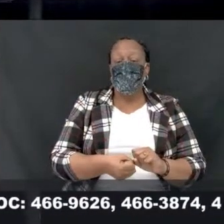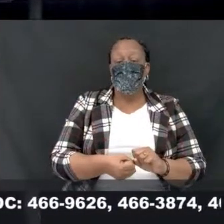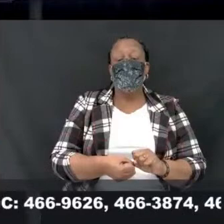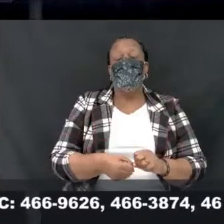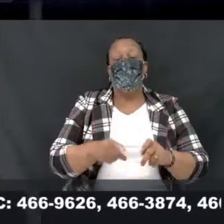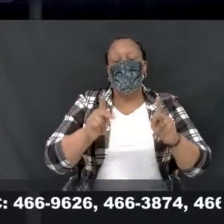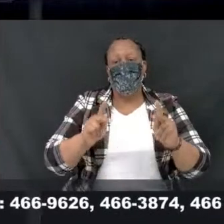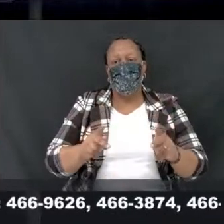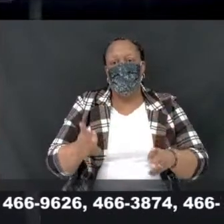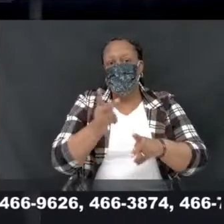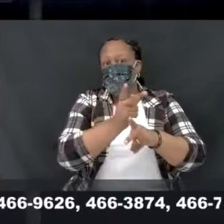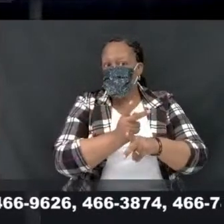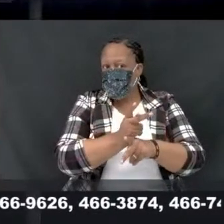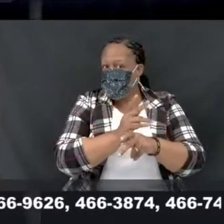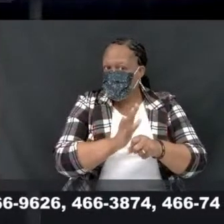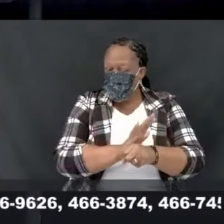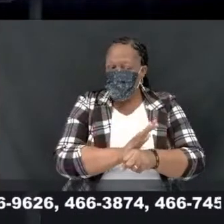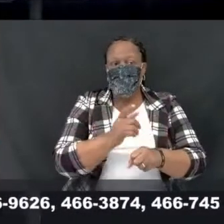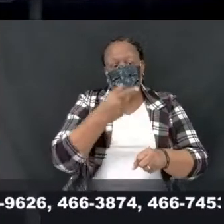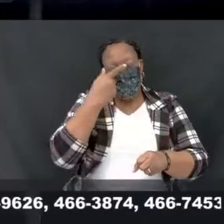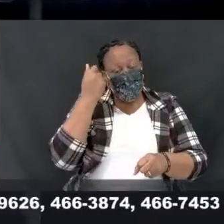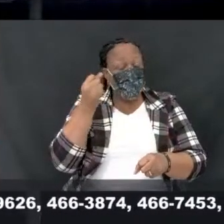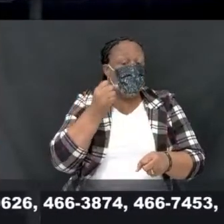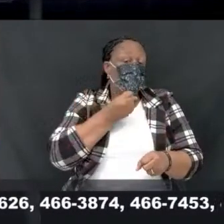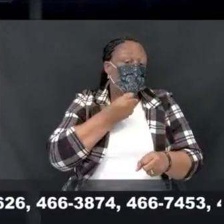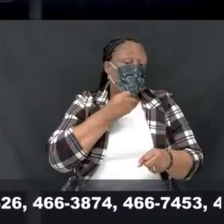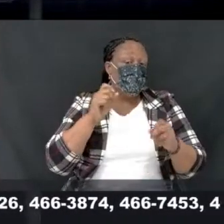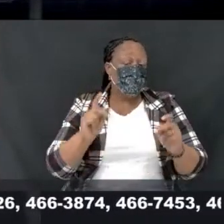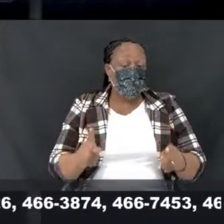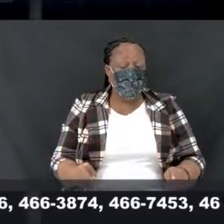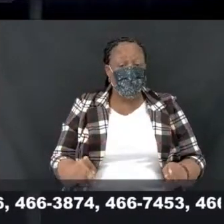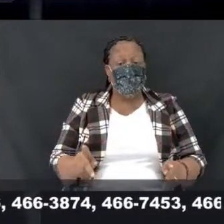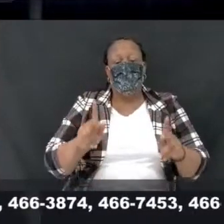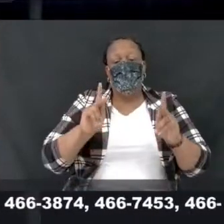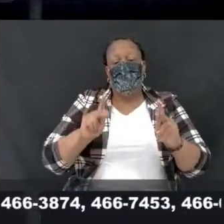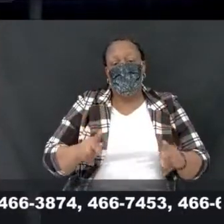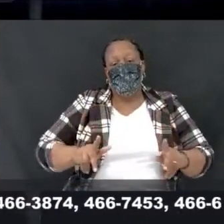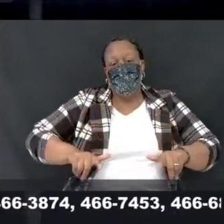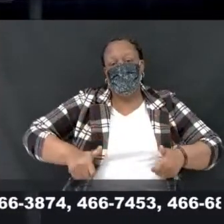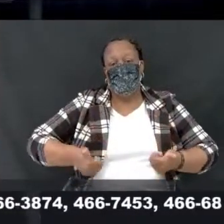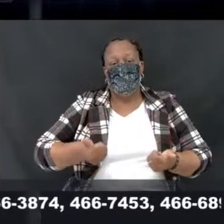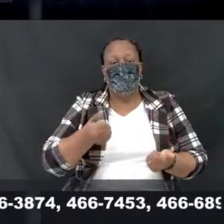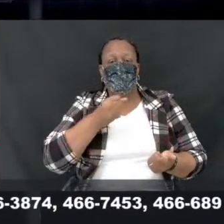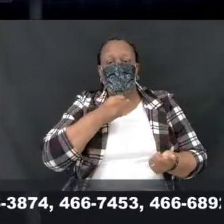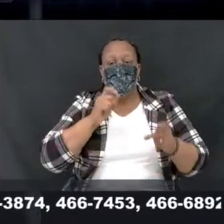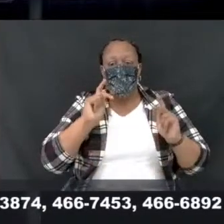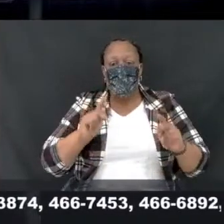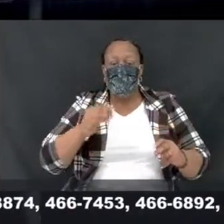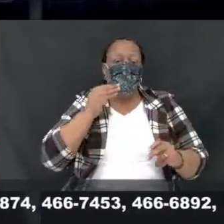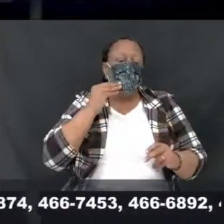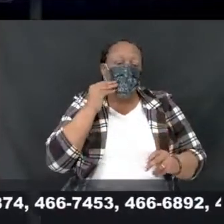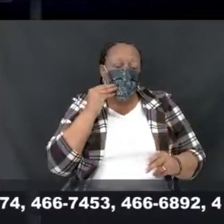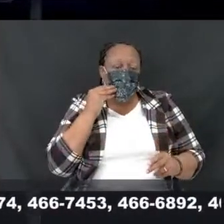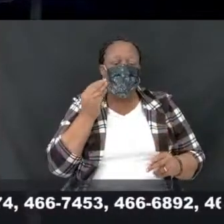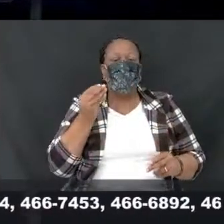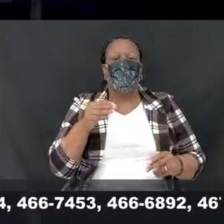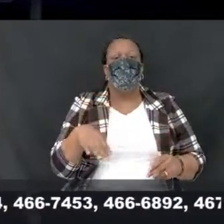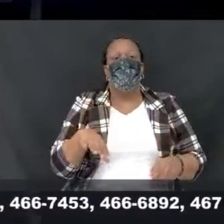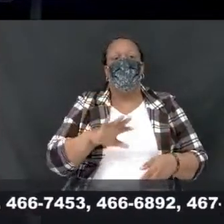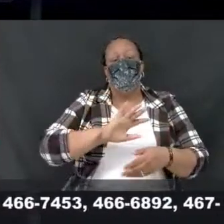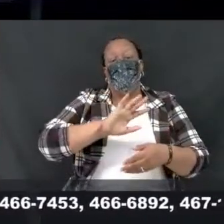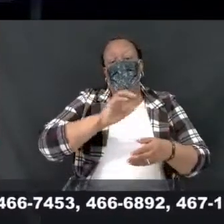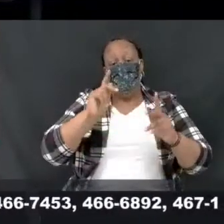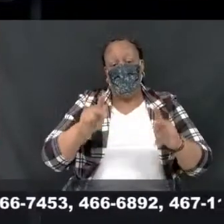home and long-term care facilities, the elderly, and people of all ages with underlying health conditions such